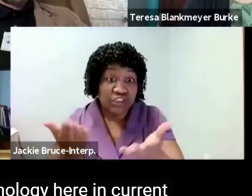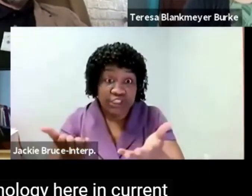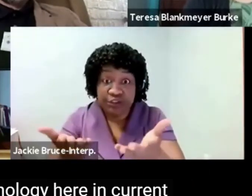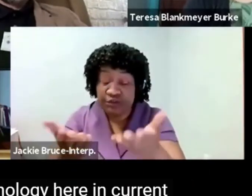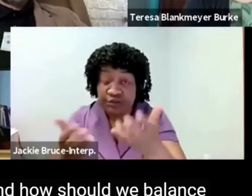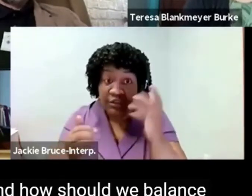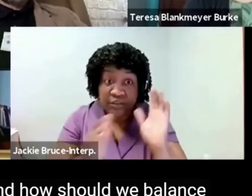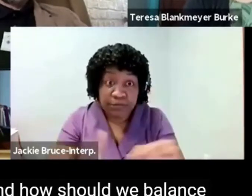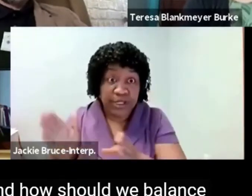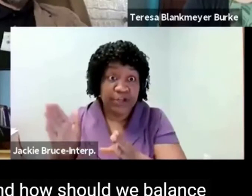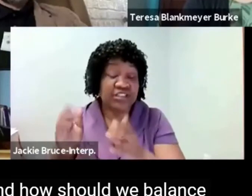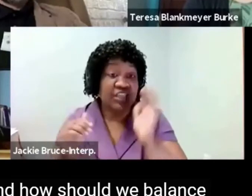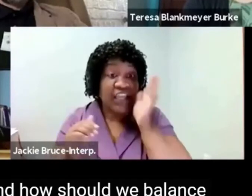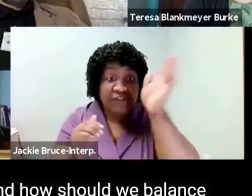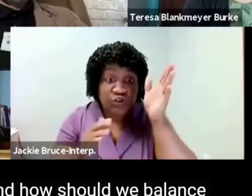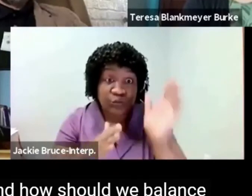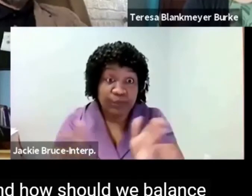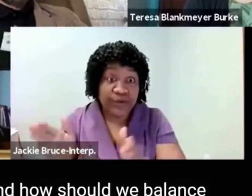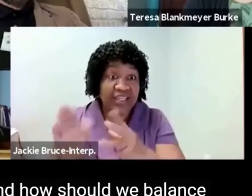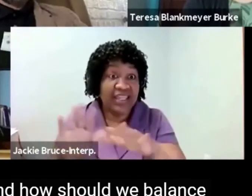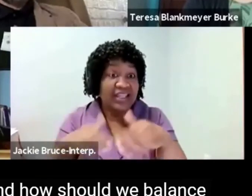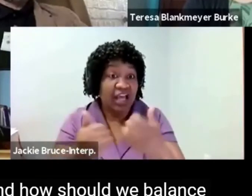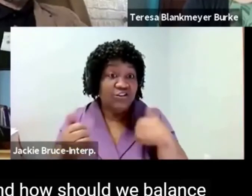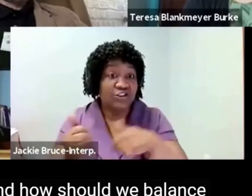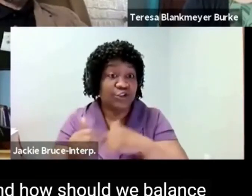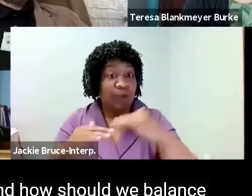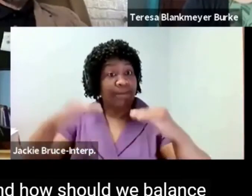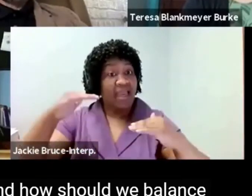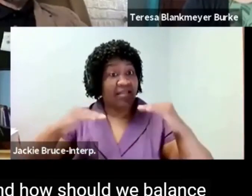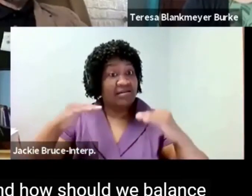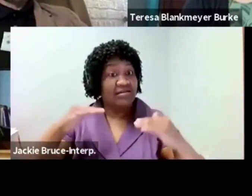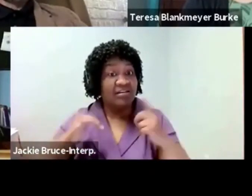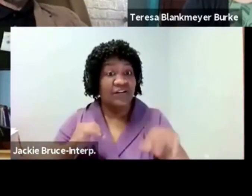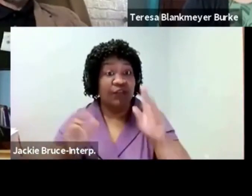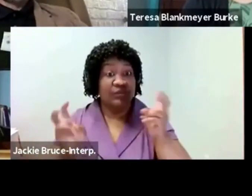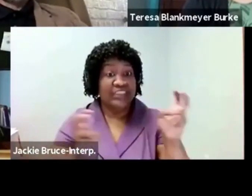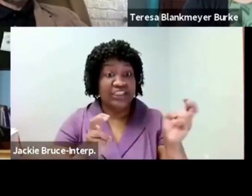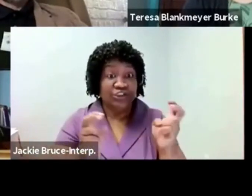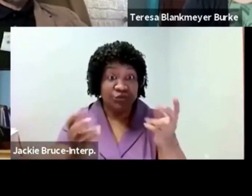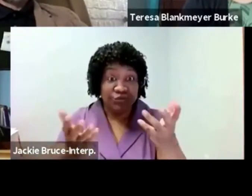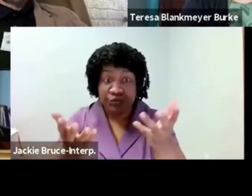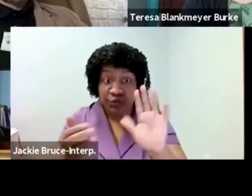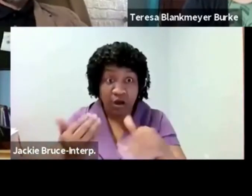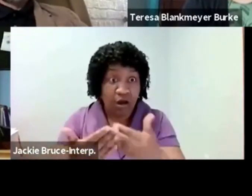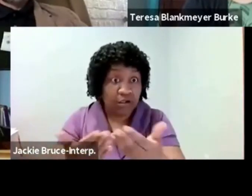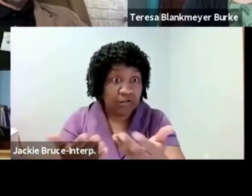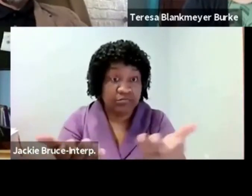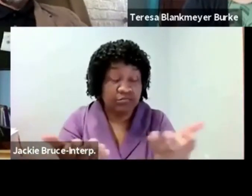current preparedness, future preparedness, and how should we balance those issues?